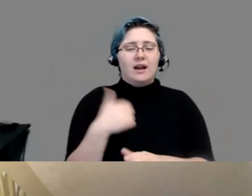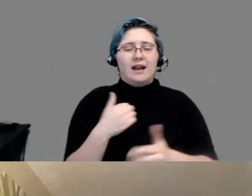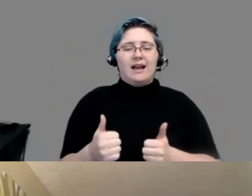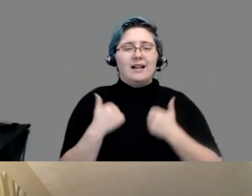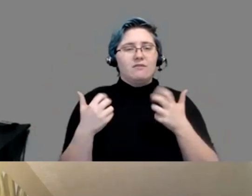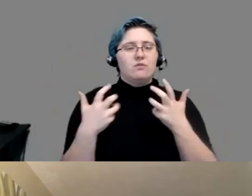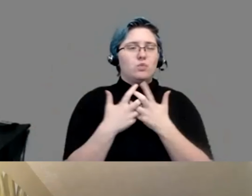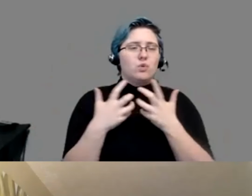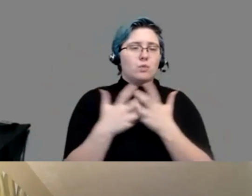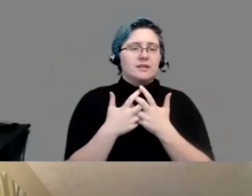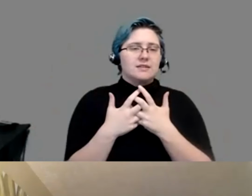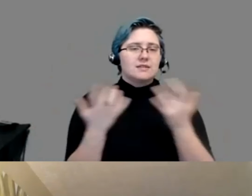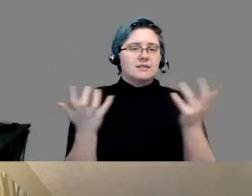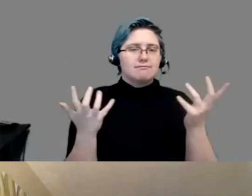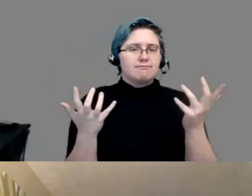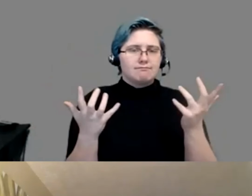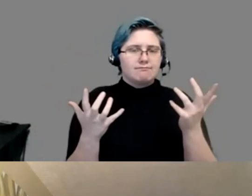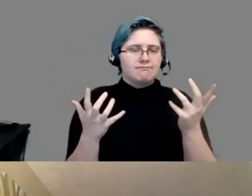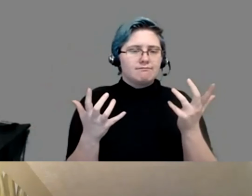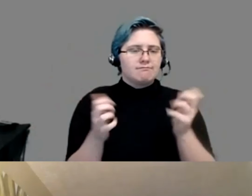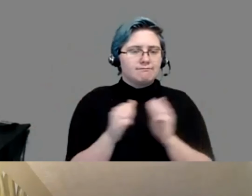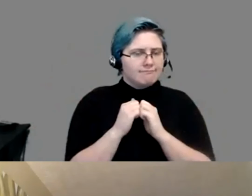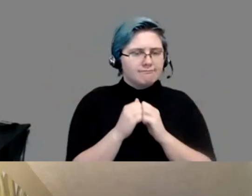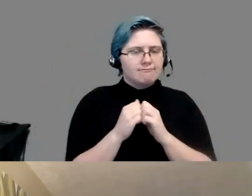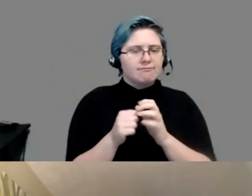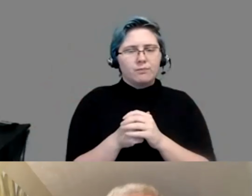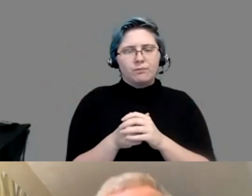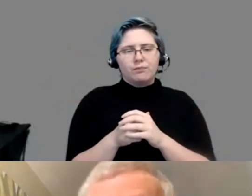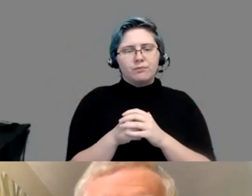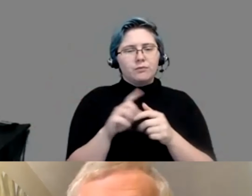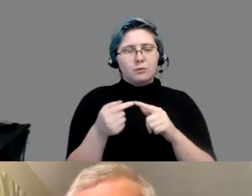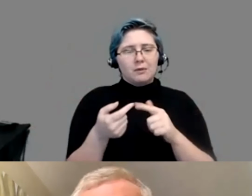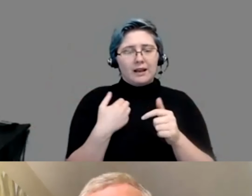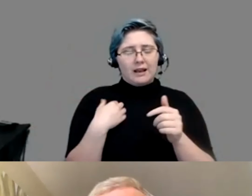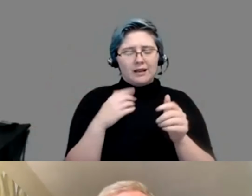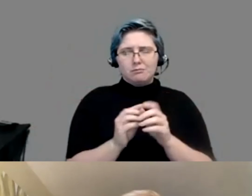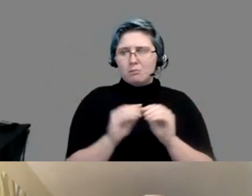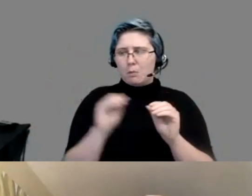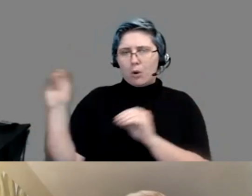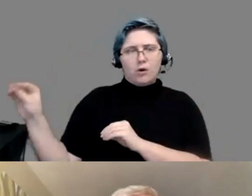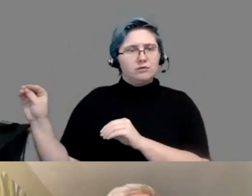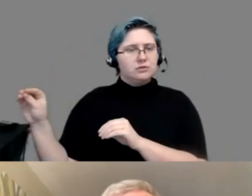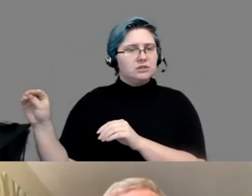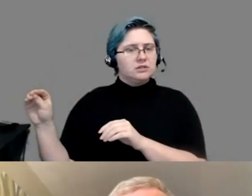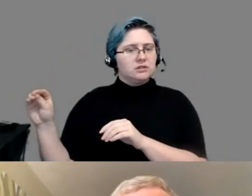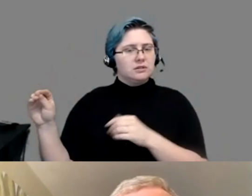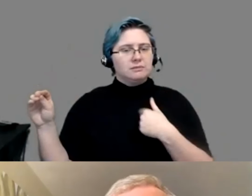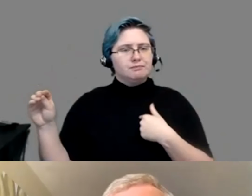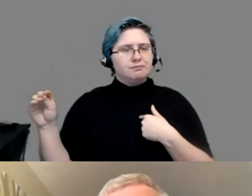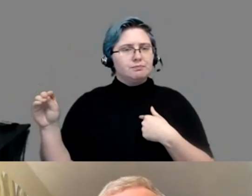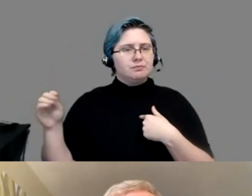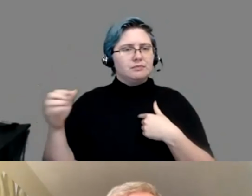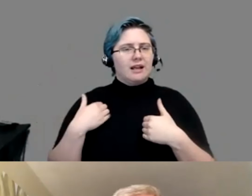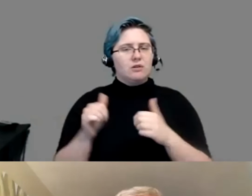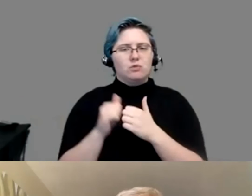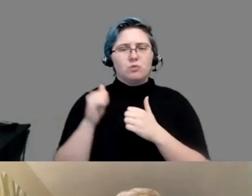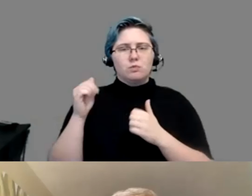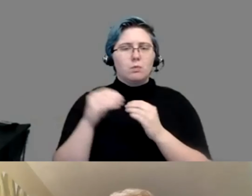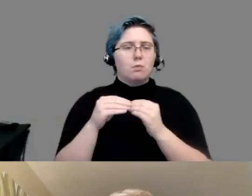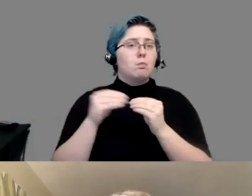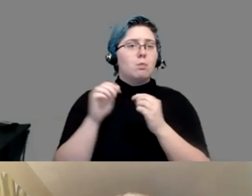roommates. So when I got away from my roommates, I got